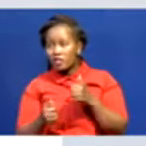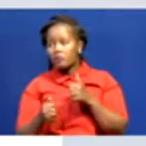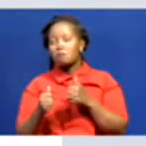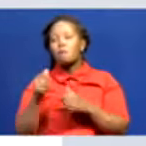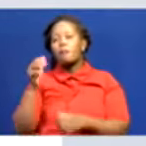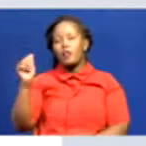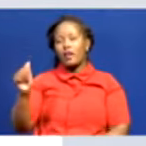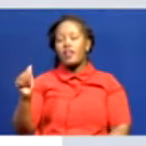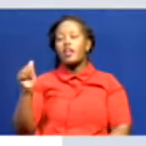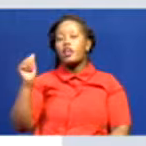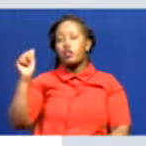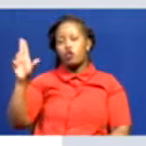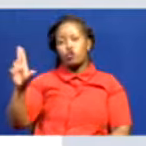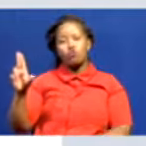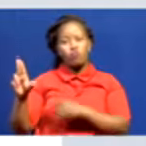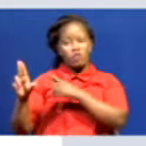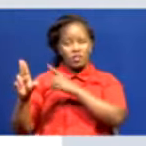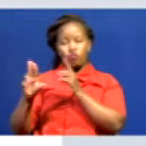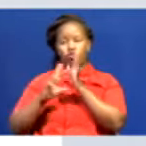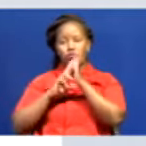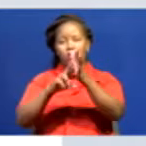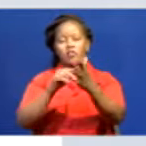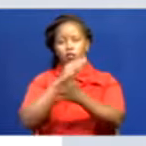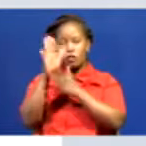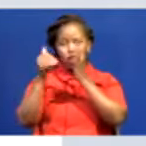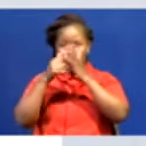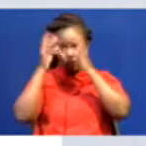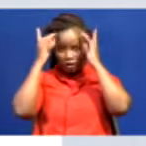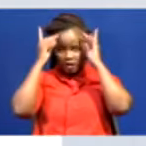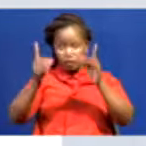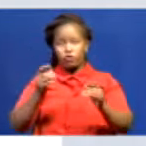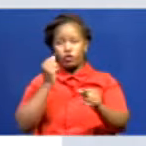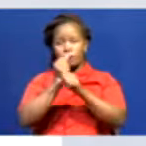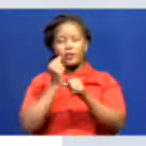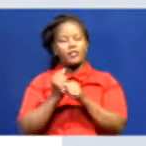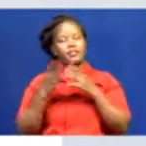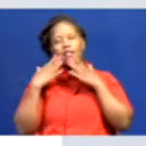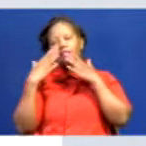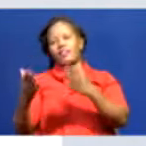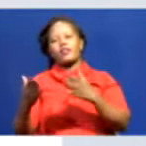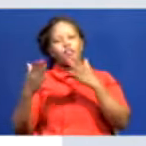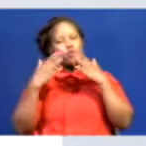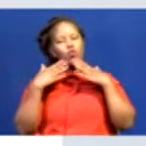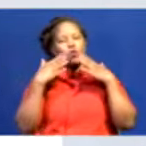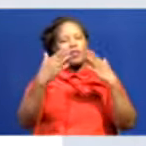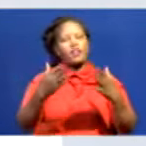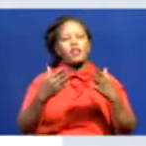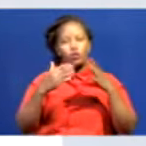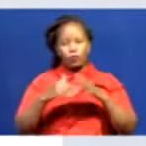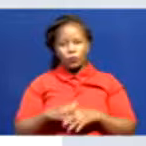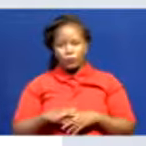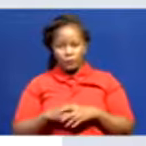represented according to that decision of the Africa Union. Asanteni sana, nashukuru sana. Asante.